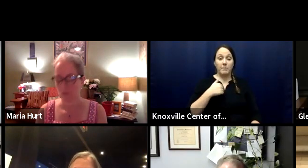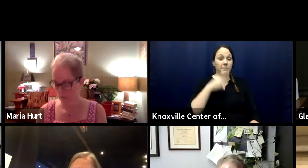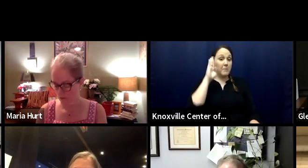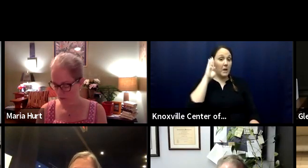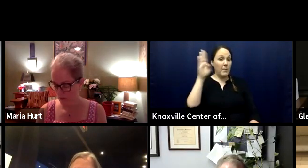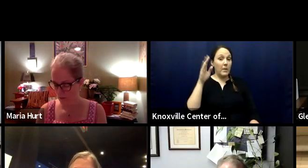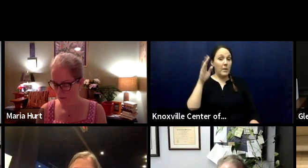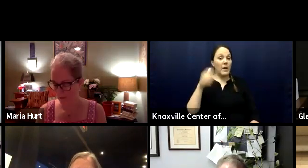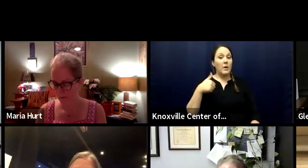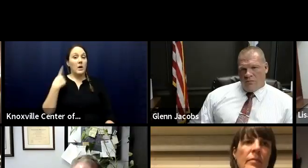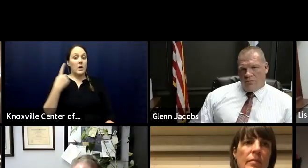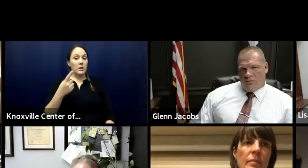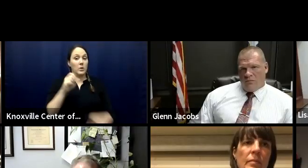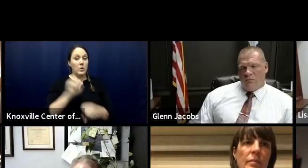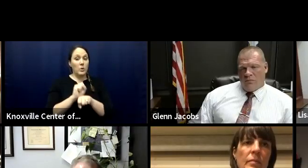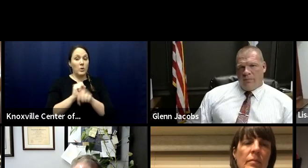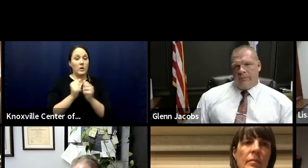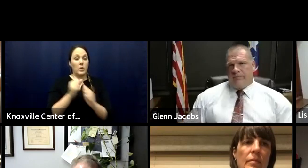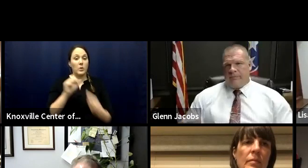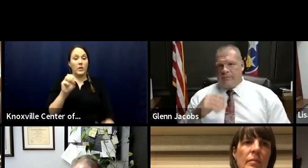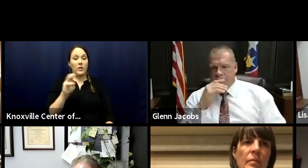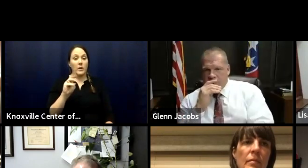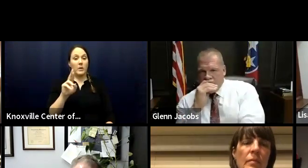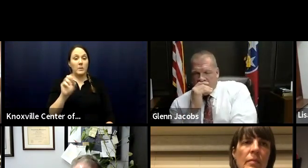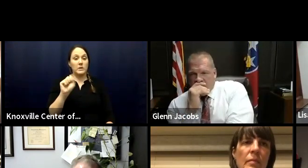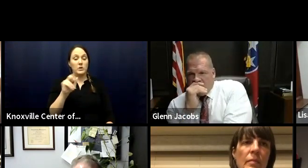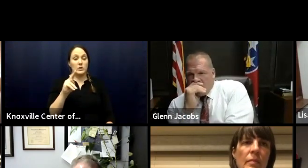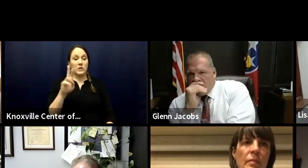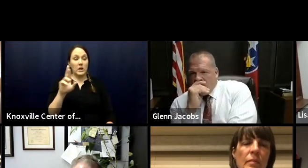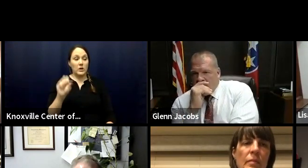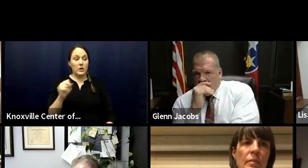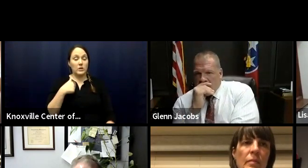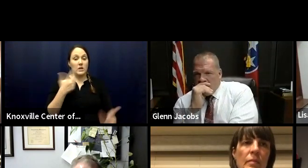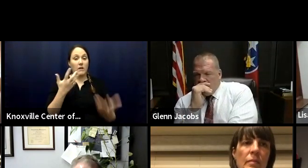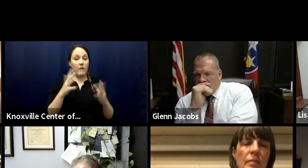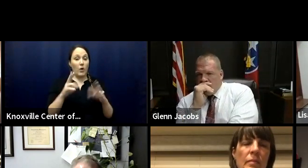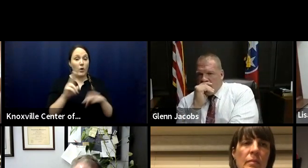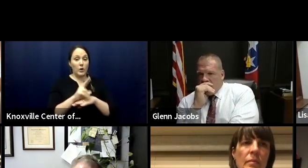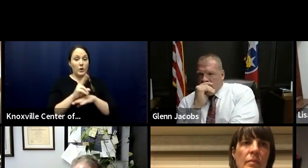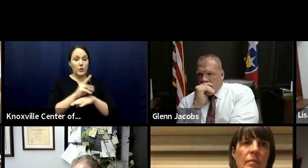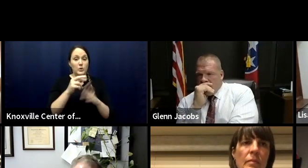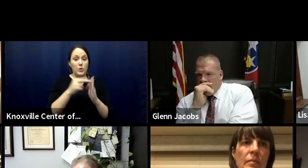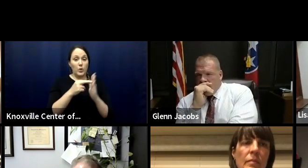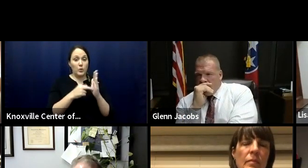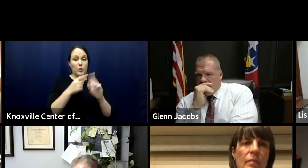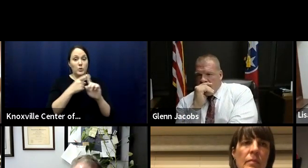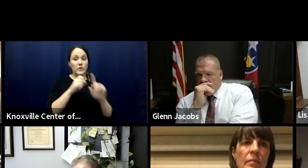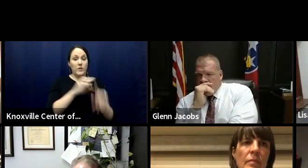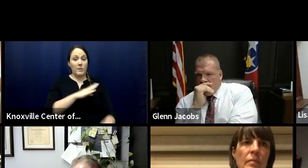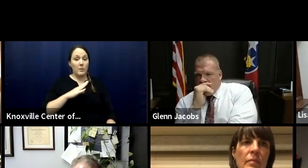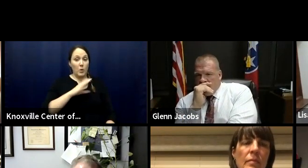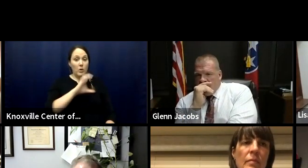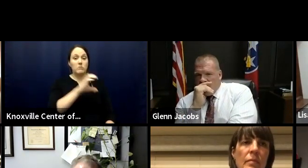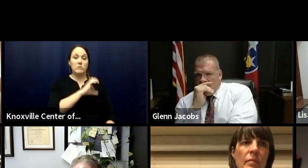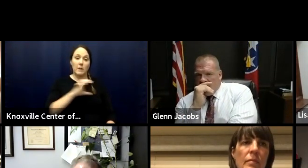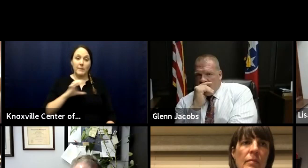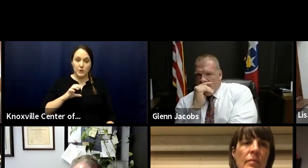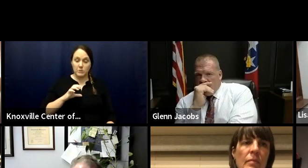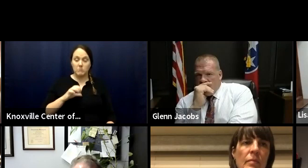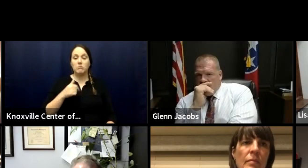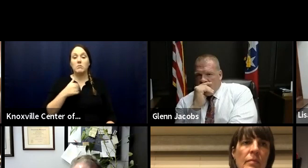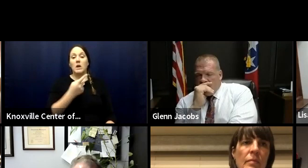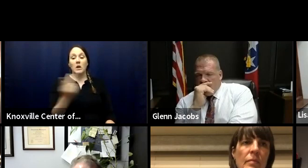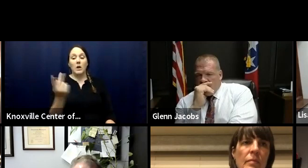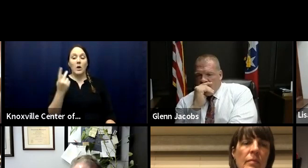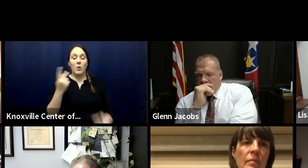has worked with Mr. Sanders, and I've already taken the rules for the board or the commission, and he and I are working